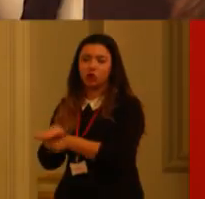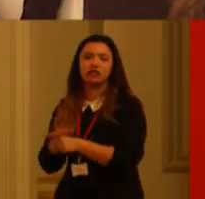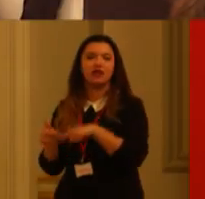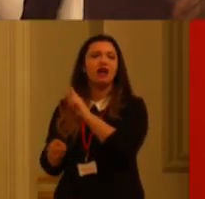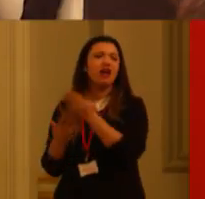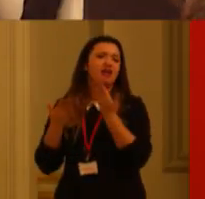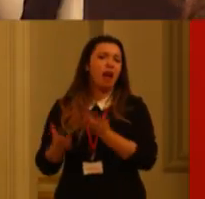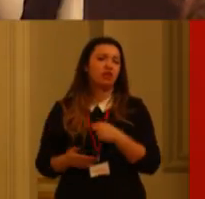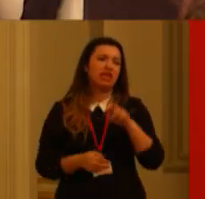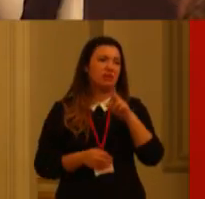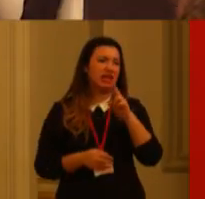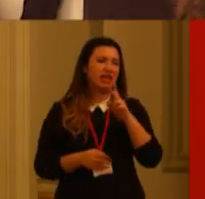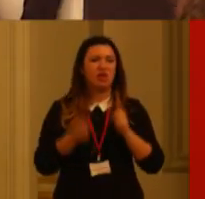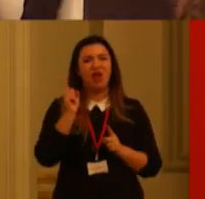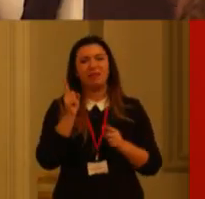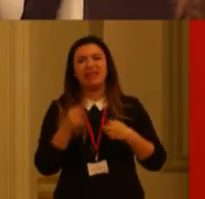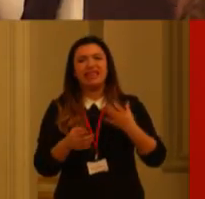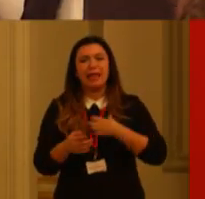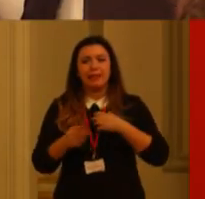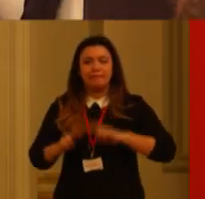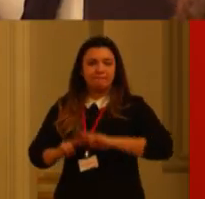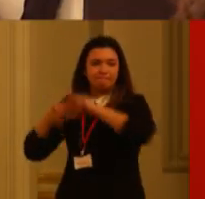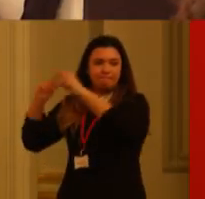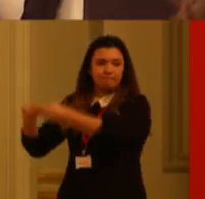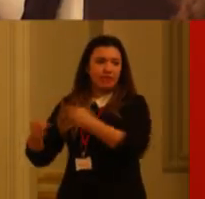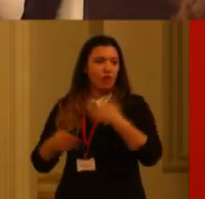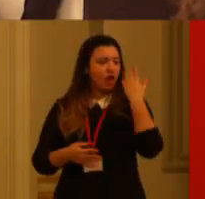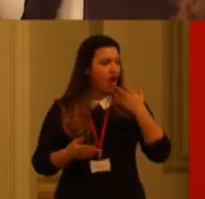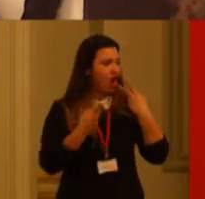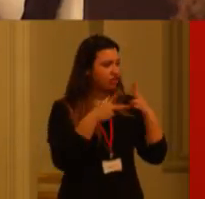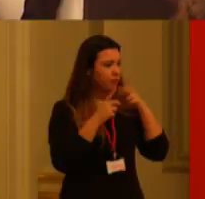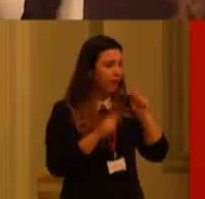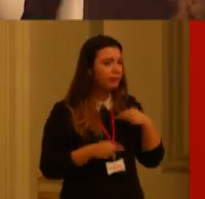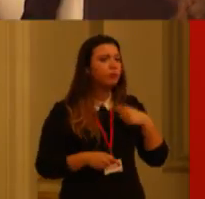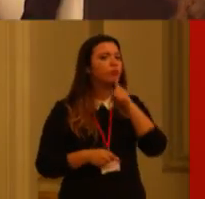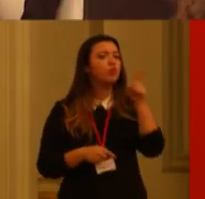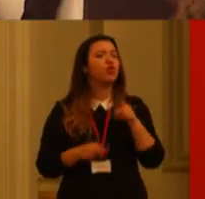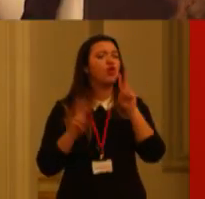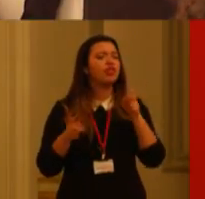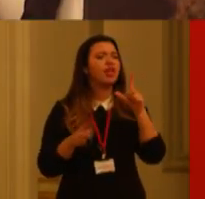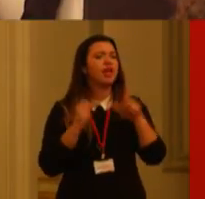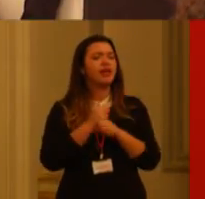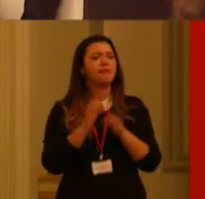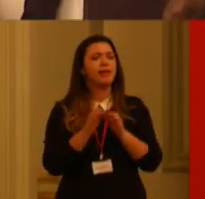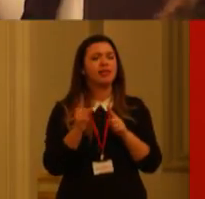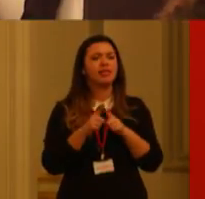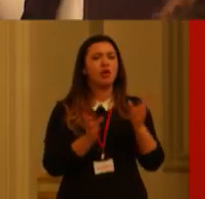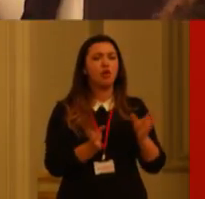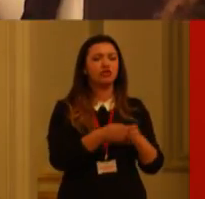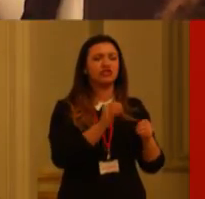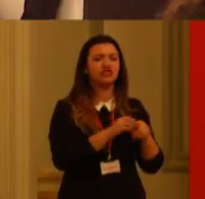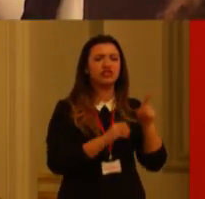girls running away from their parents' authority and then handing themselves in their husband's authority. Do